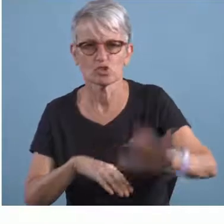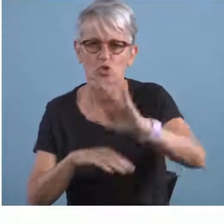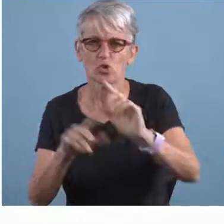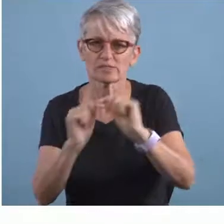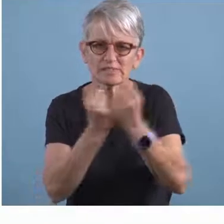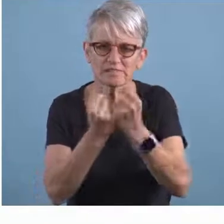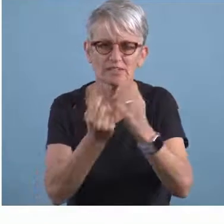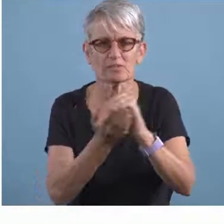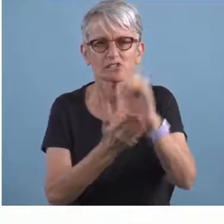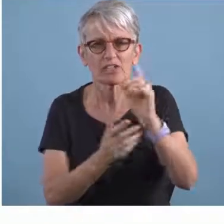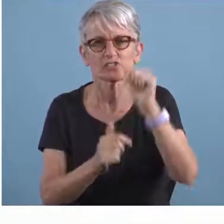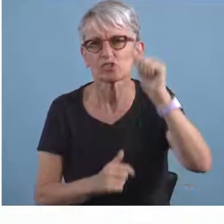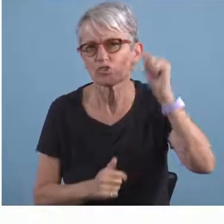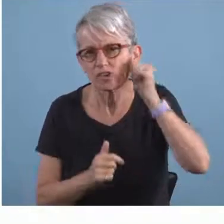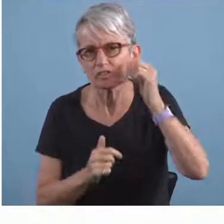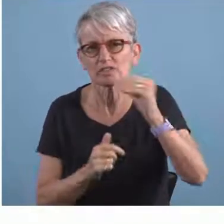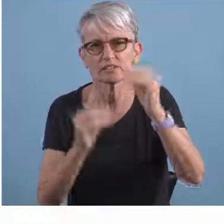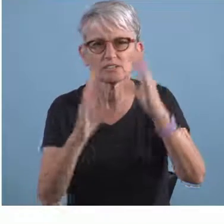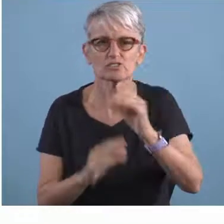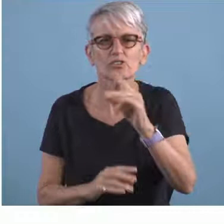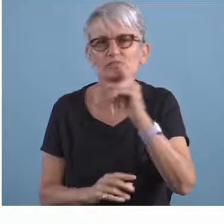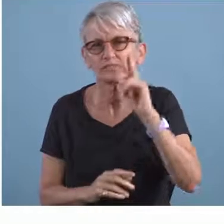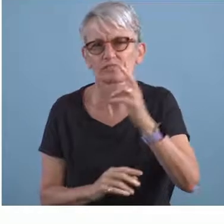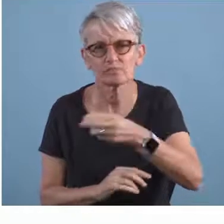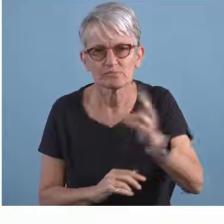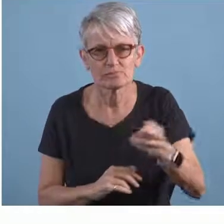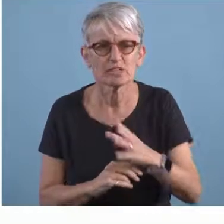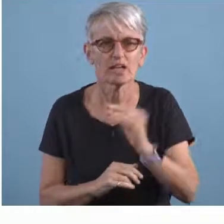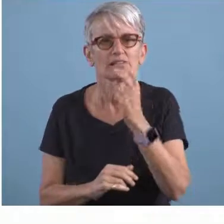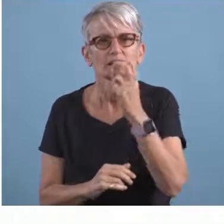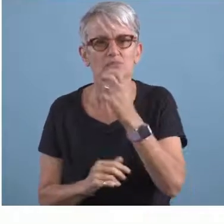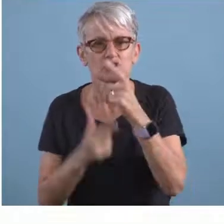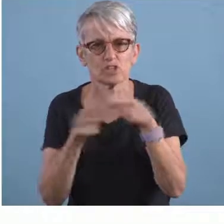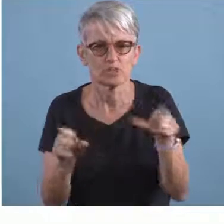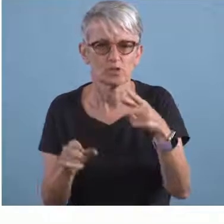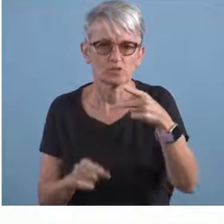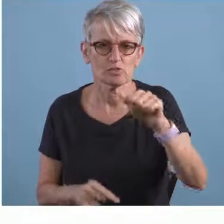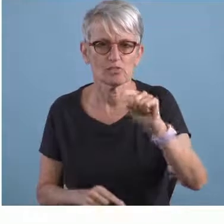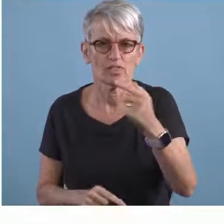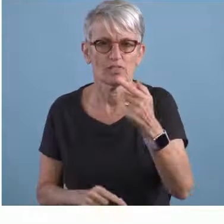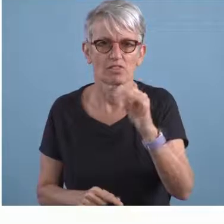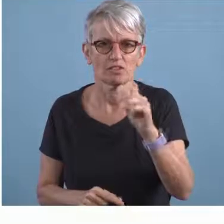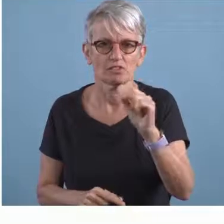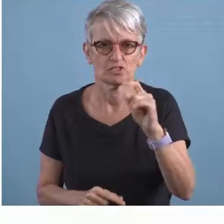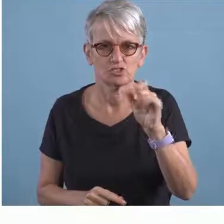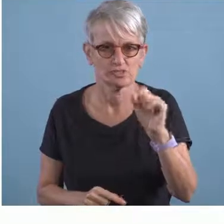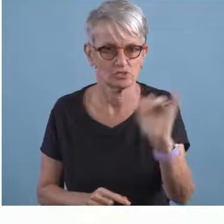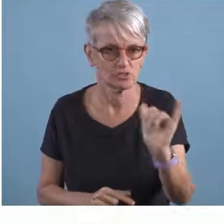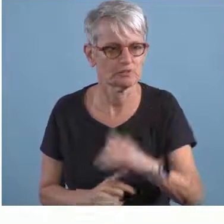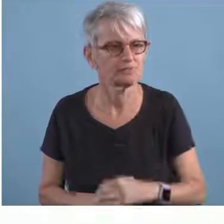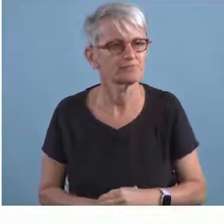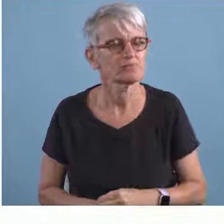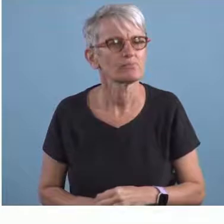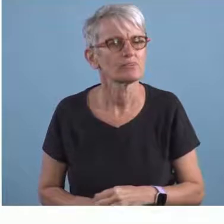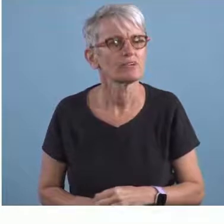educational audiologists and teachers of the deaf and hard of hearing and speech language pathologists, of course, as well. I have